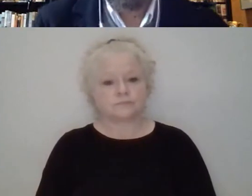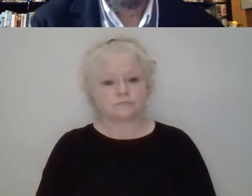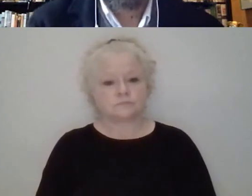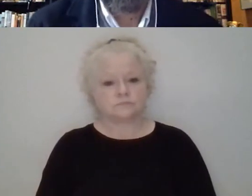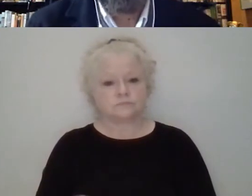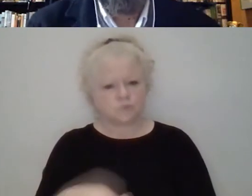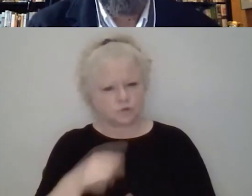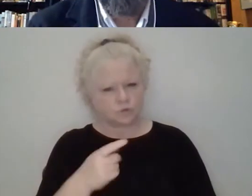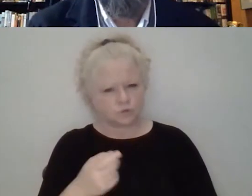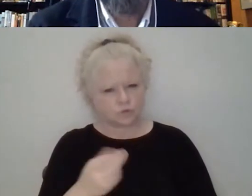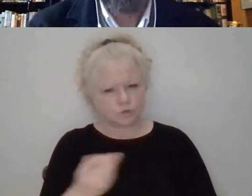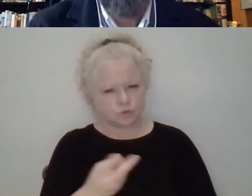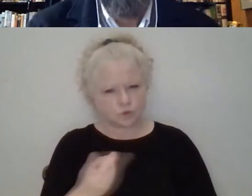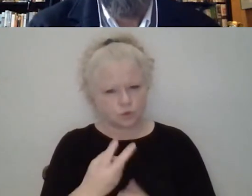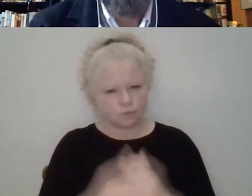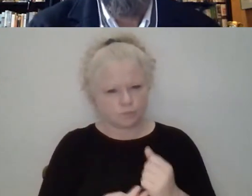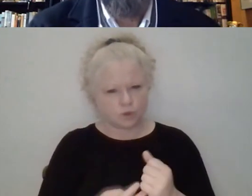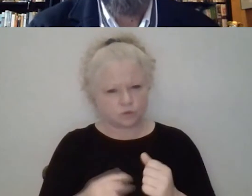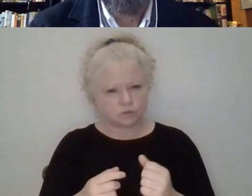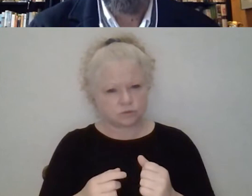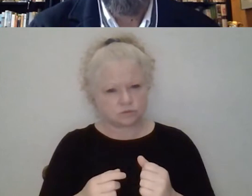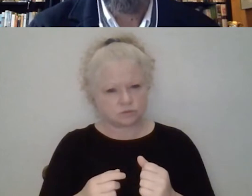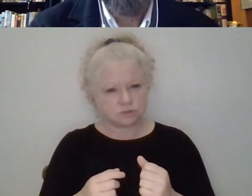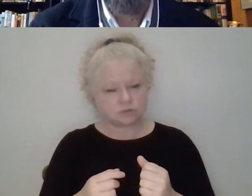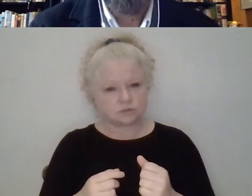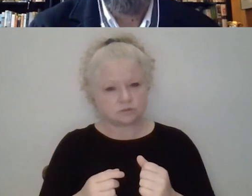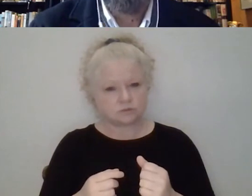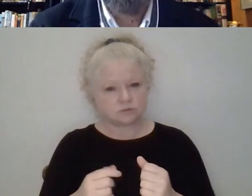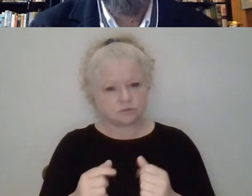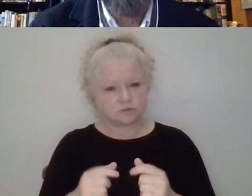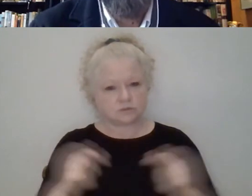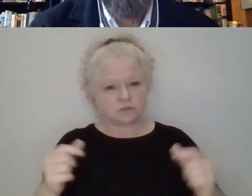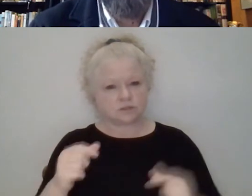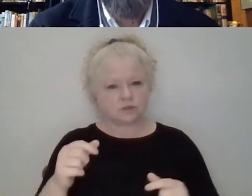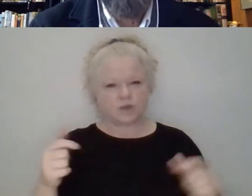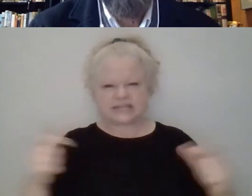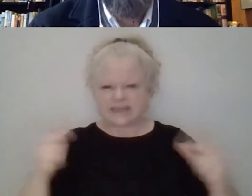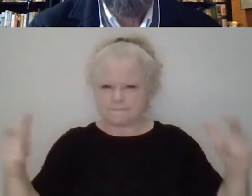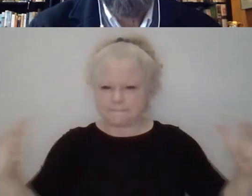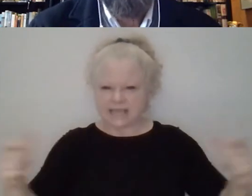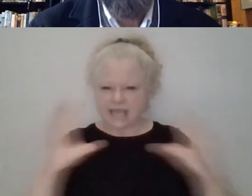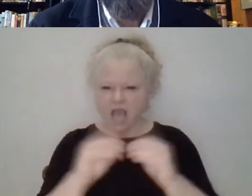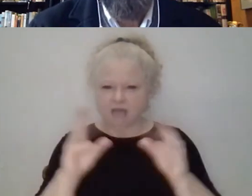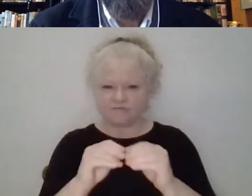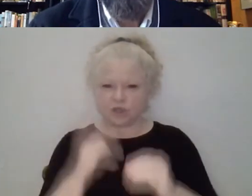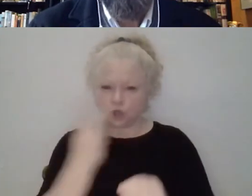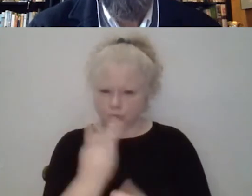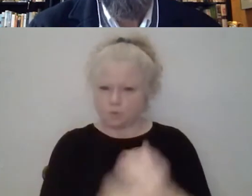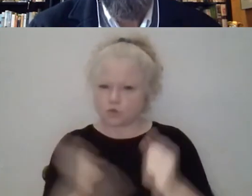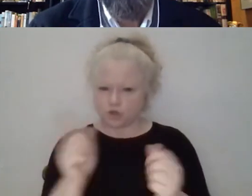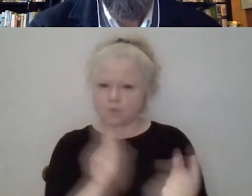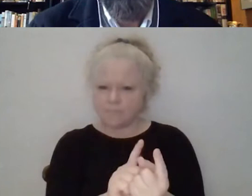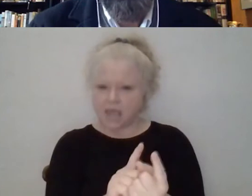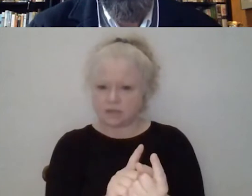you guys were both in our Giants, Giants conference that we did together, and you both met, which I love